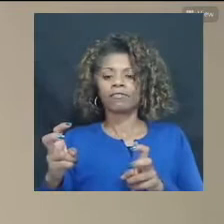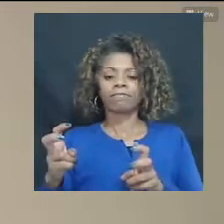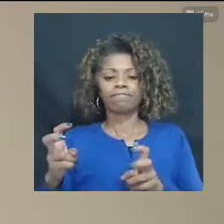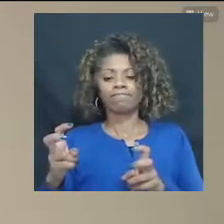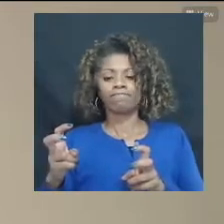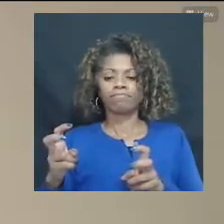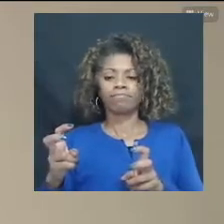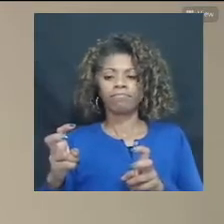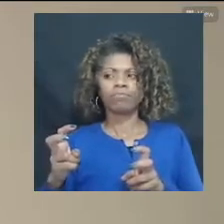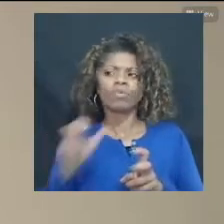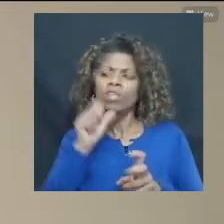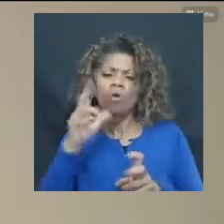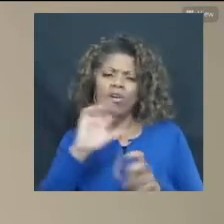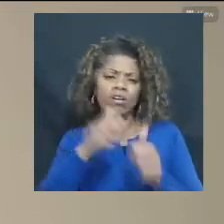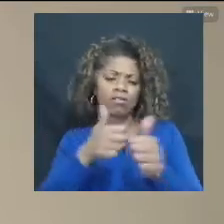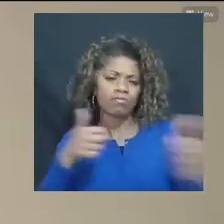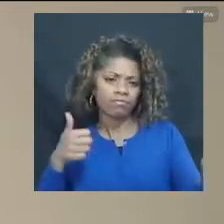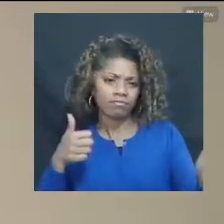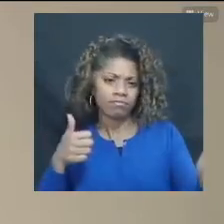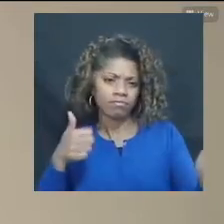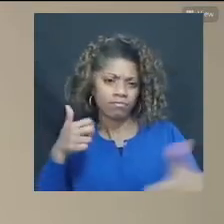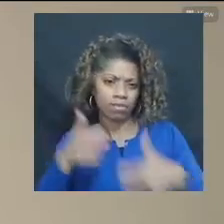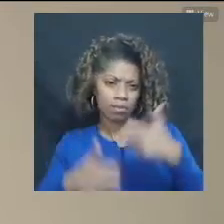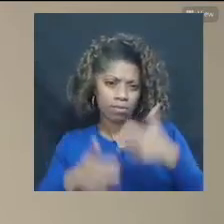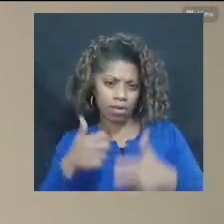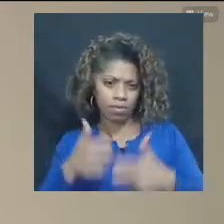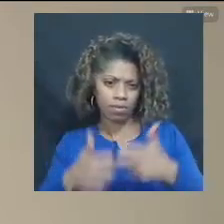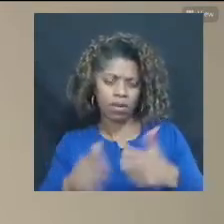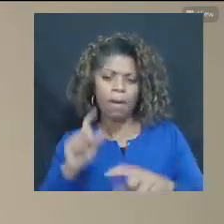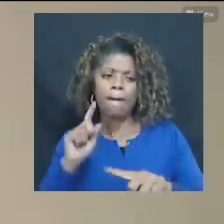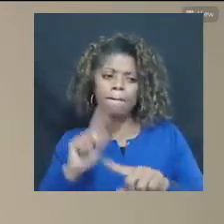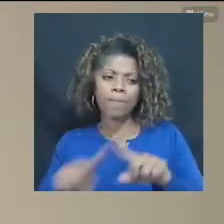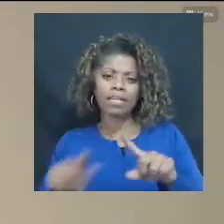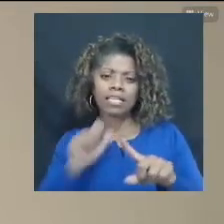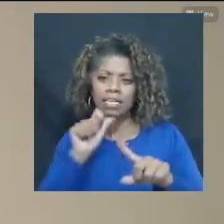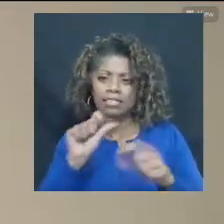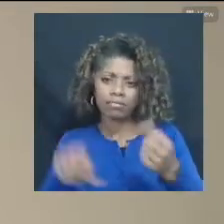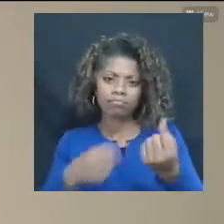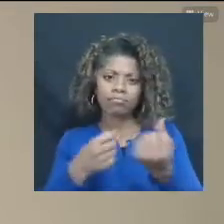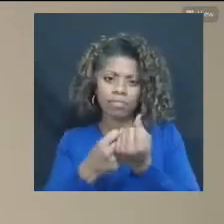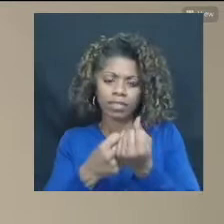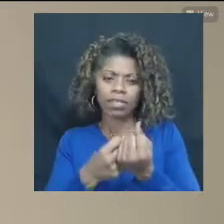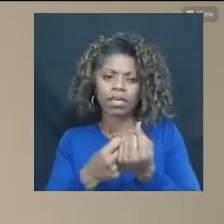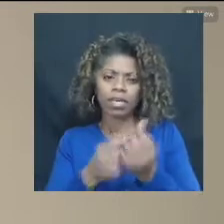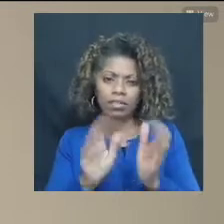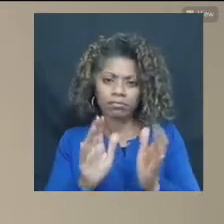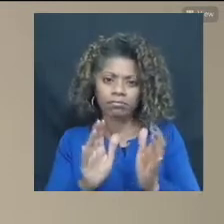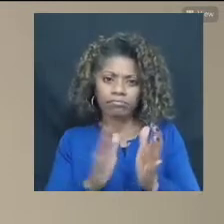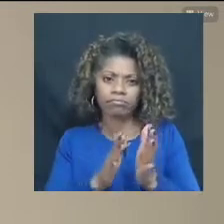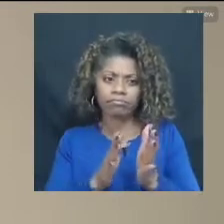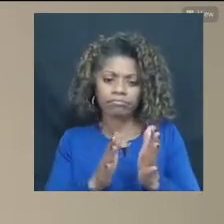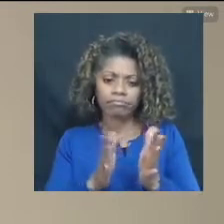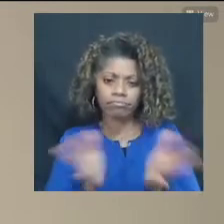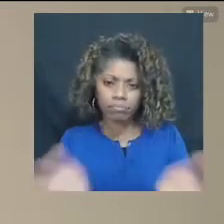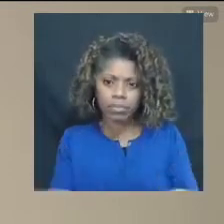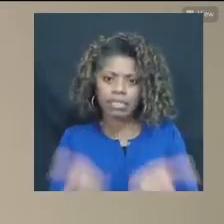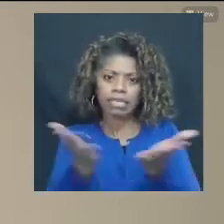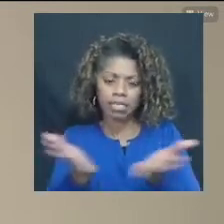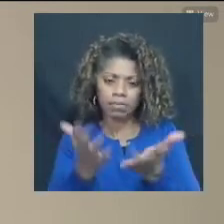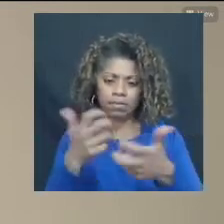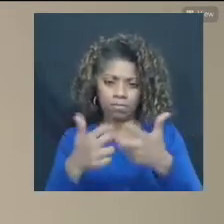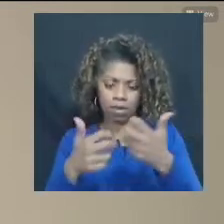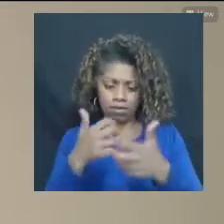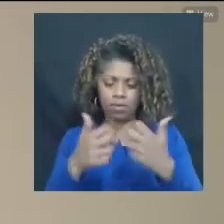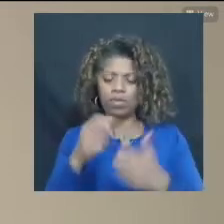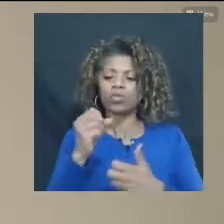problem, but also doesn't define people by the problem, right? That is what asset framing is all about. It's about knowing how to answer the question,